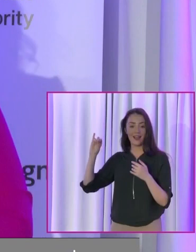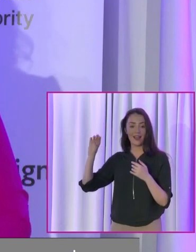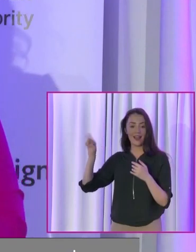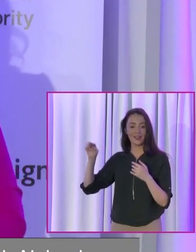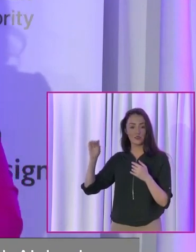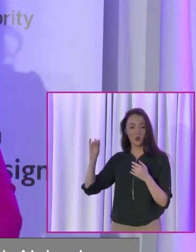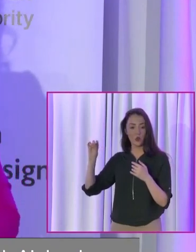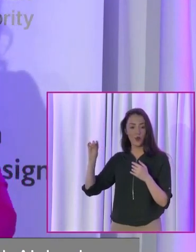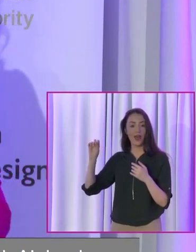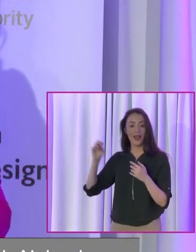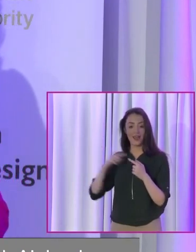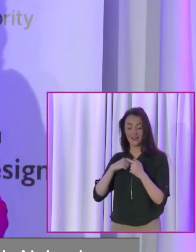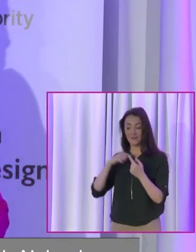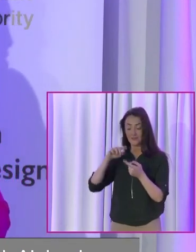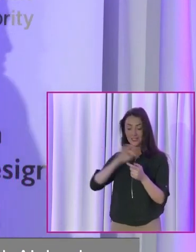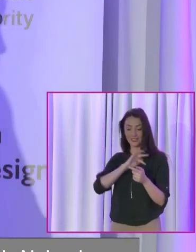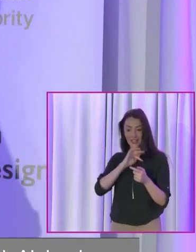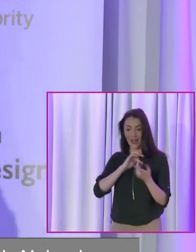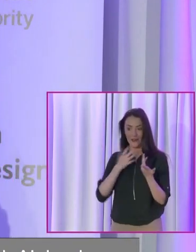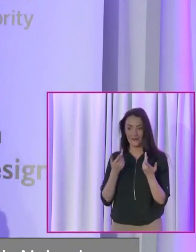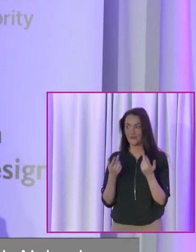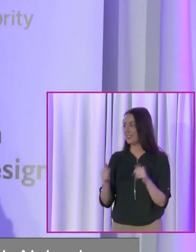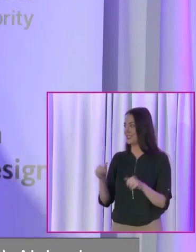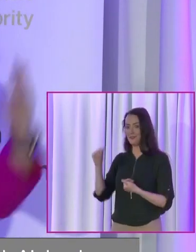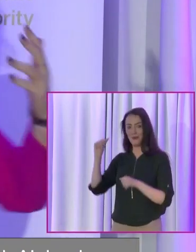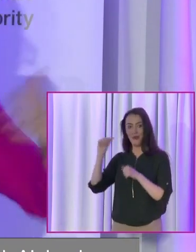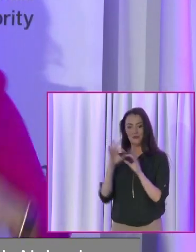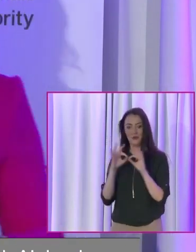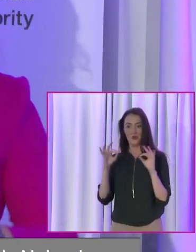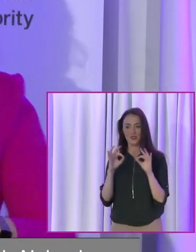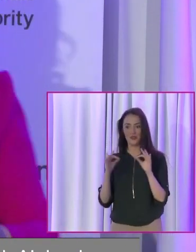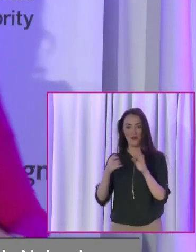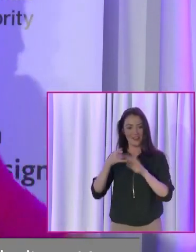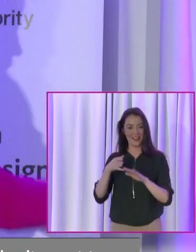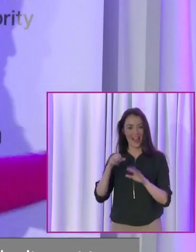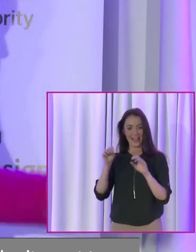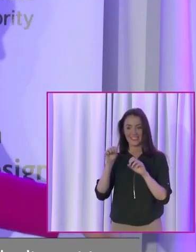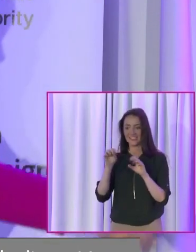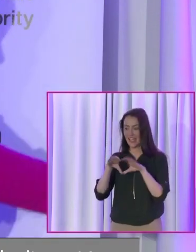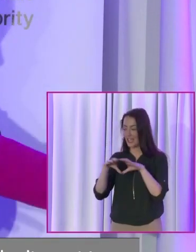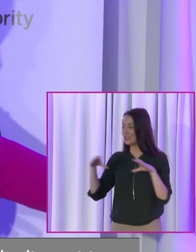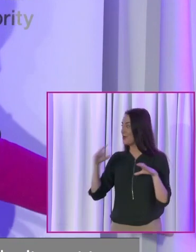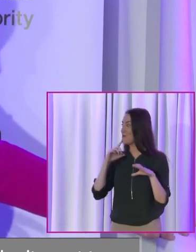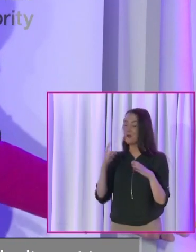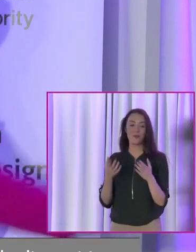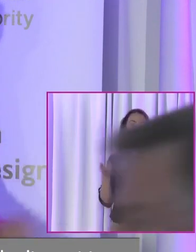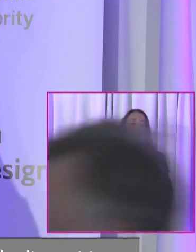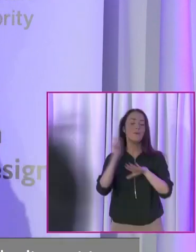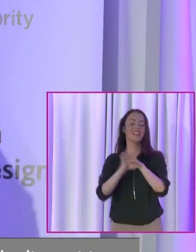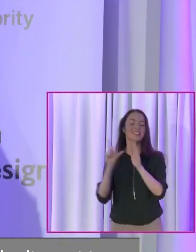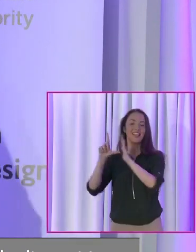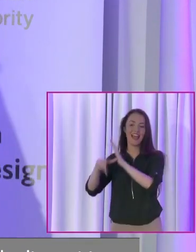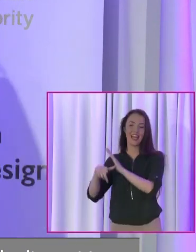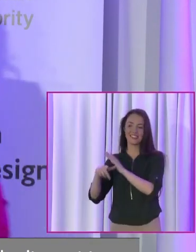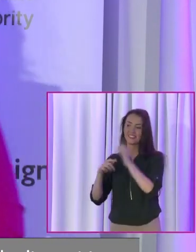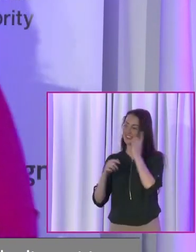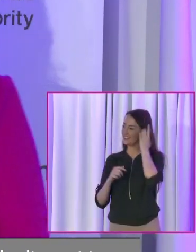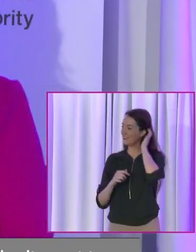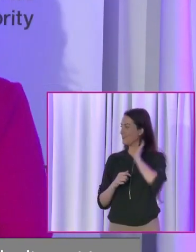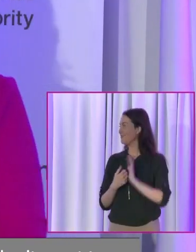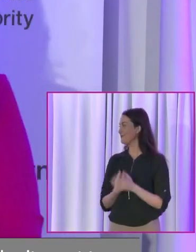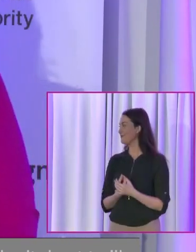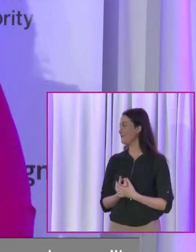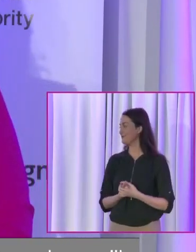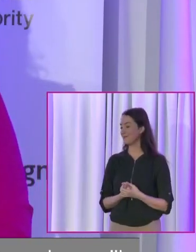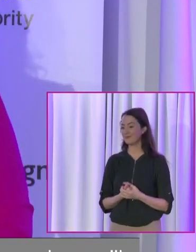joining us online, I don't want to say we've drawn the short straw in the last session, but we'll just go with that we're leaving the best to last, right?